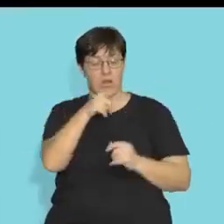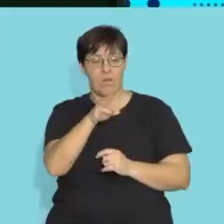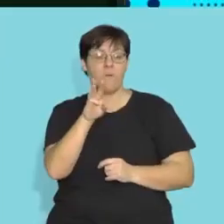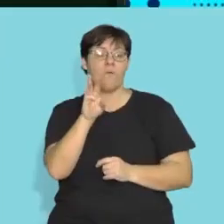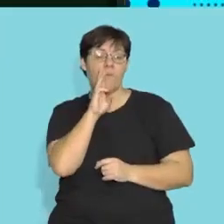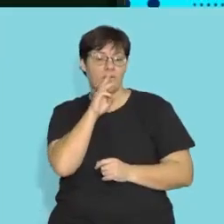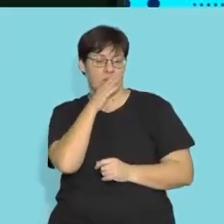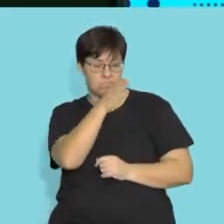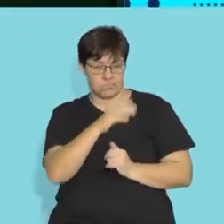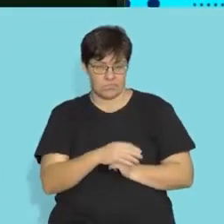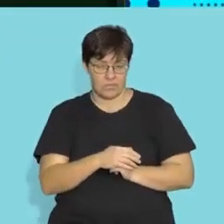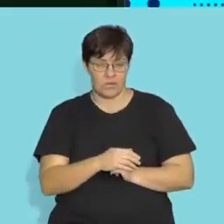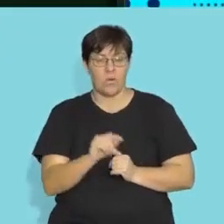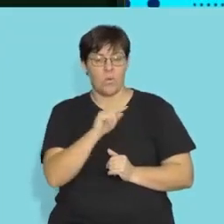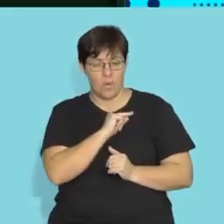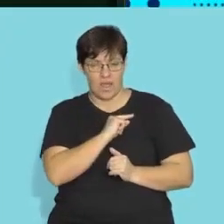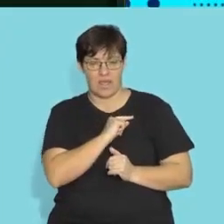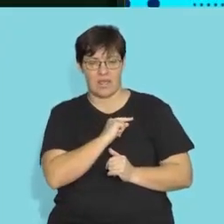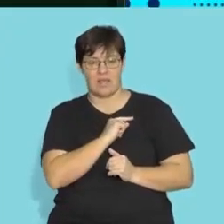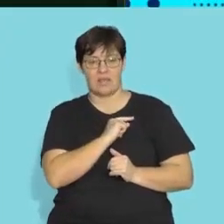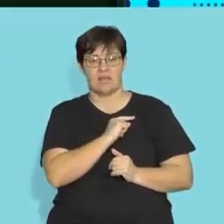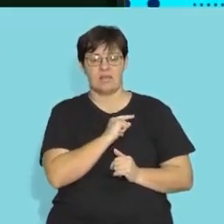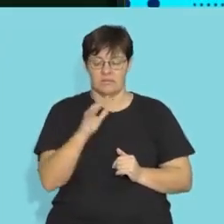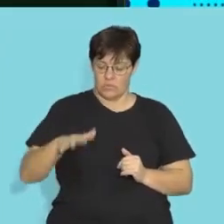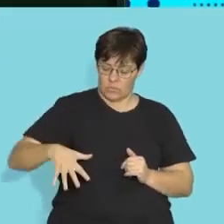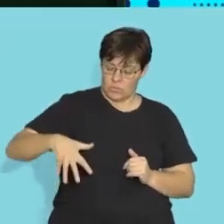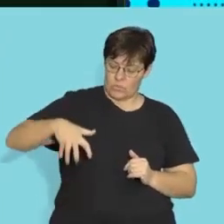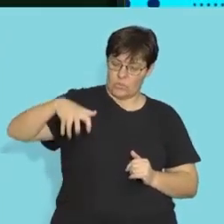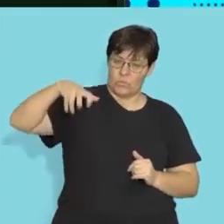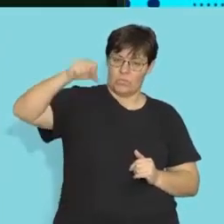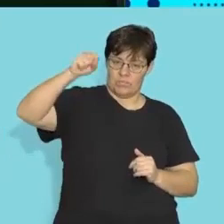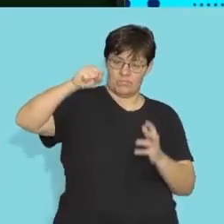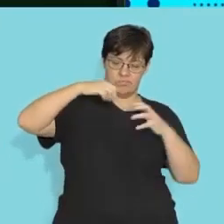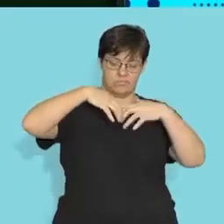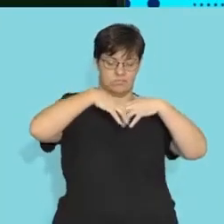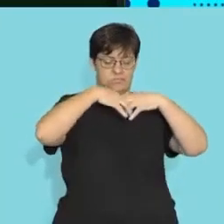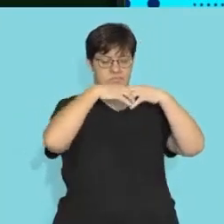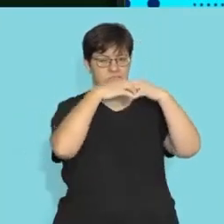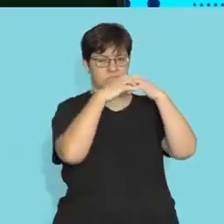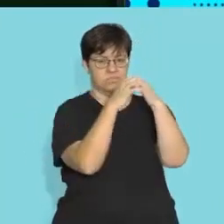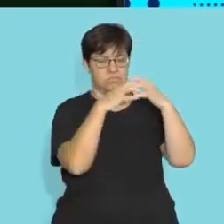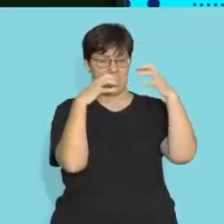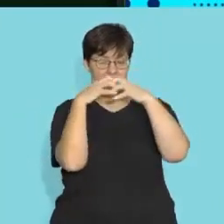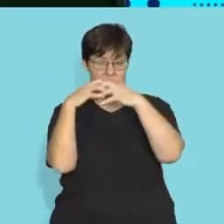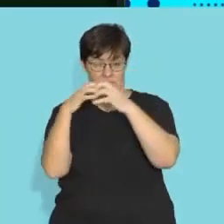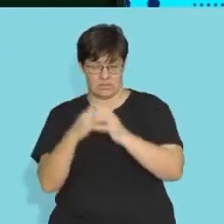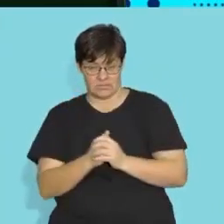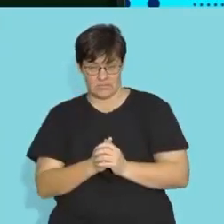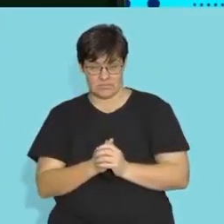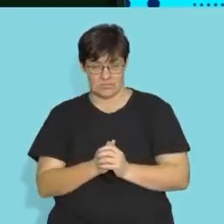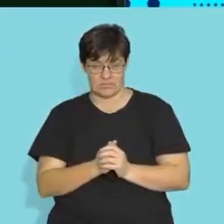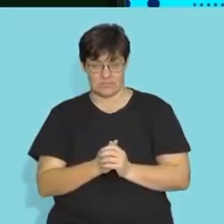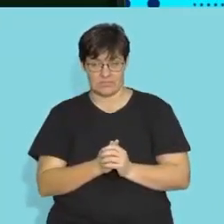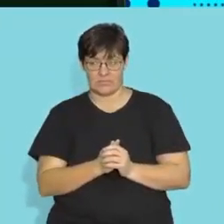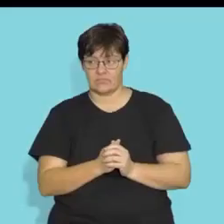formed, these are often a result of the large amounts of evaporation that takes place. So we know that evaporation is